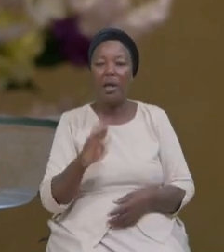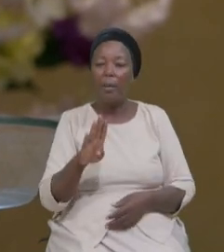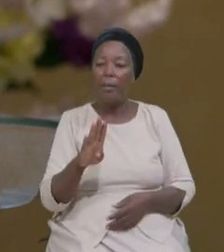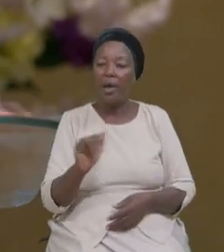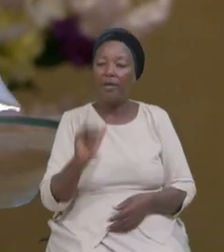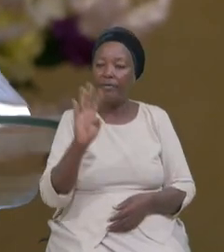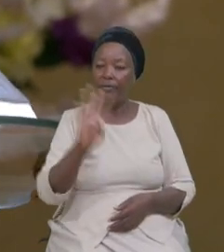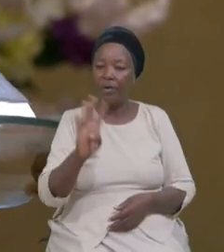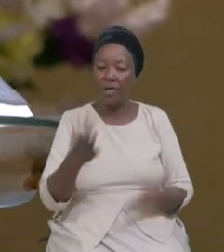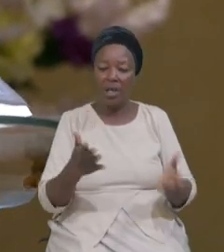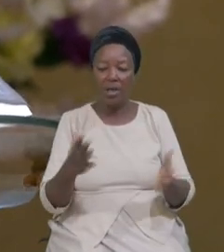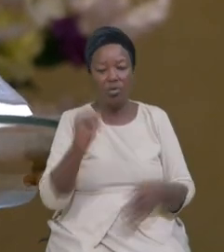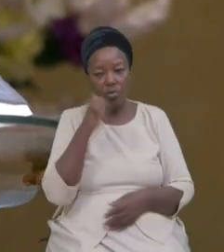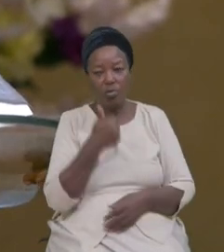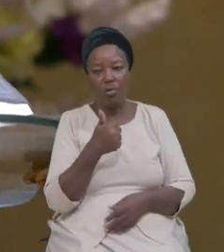Believers Class.